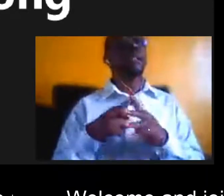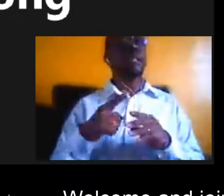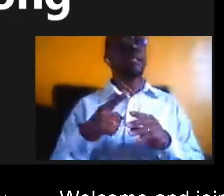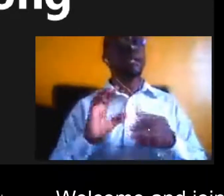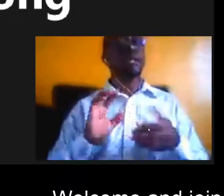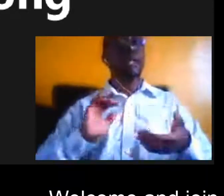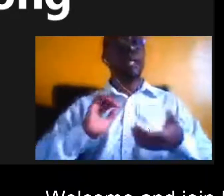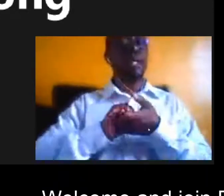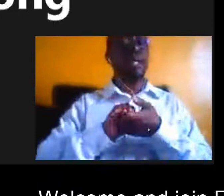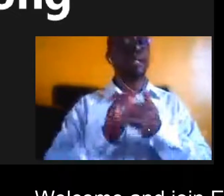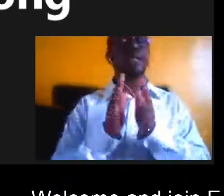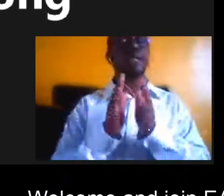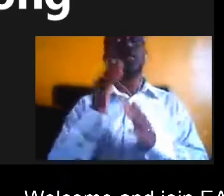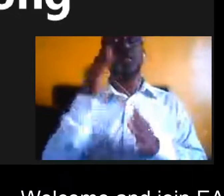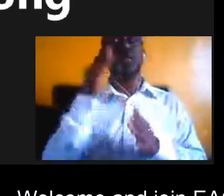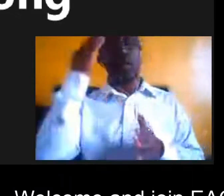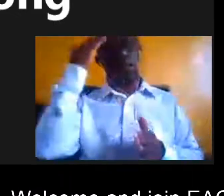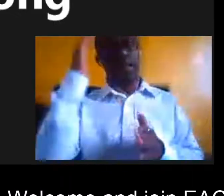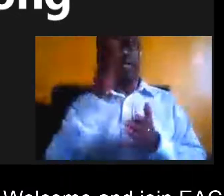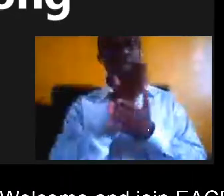of the challenges that